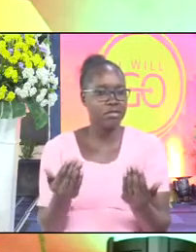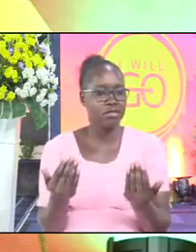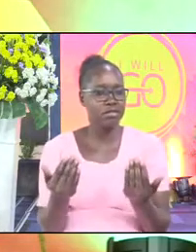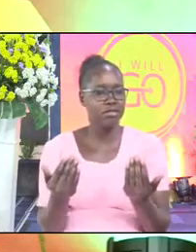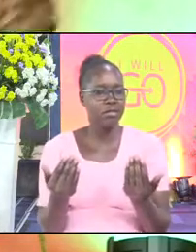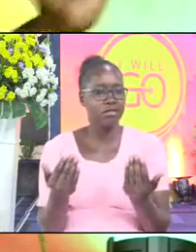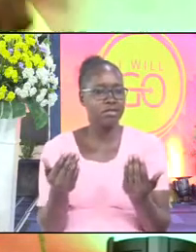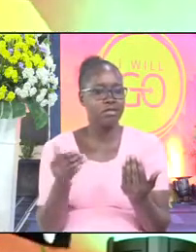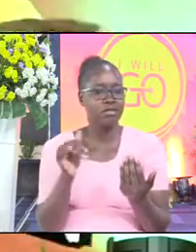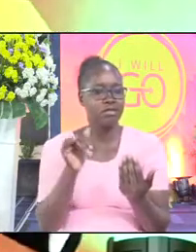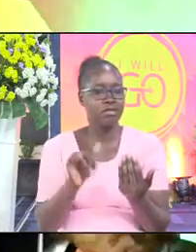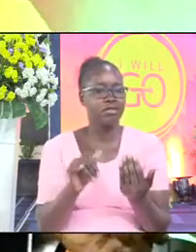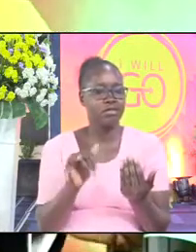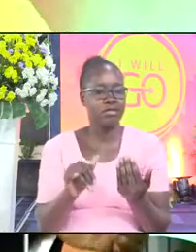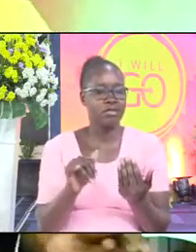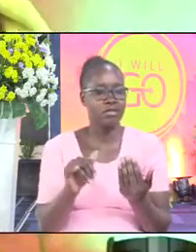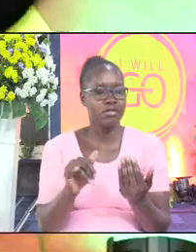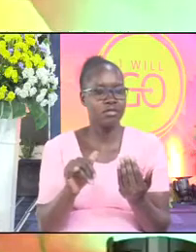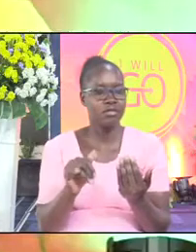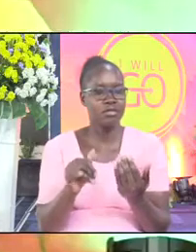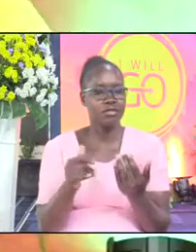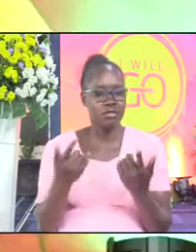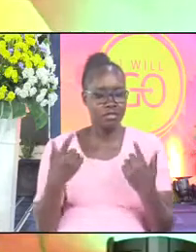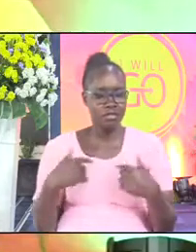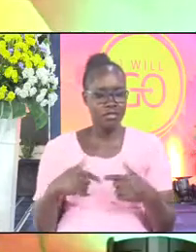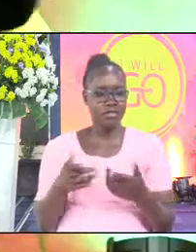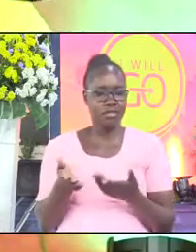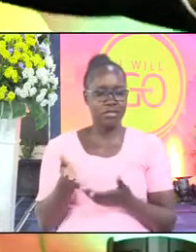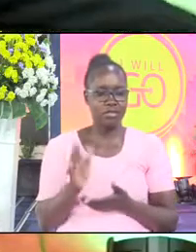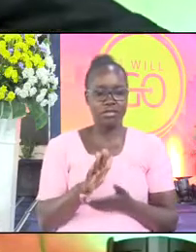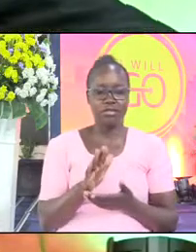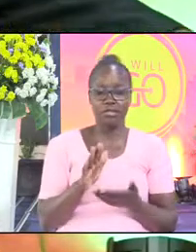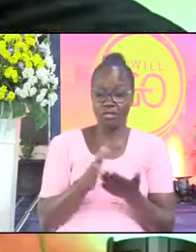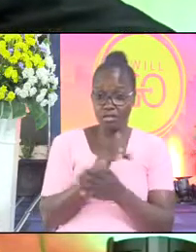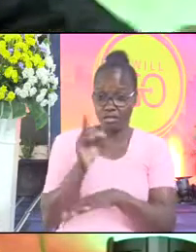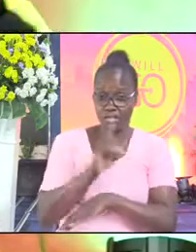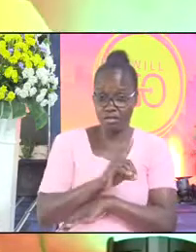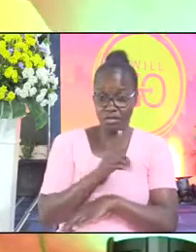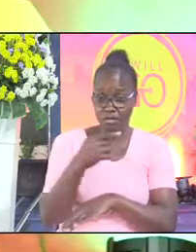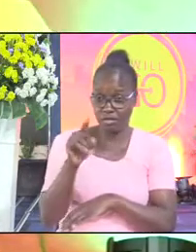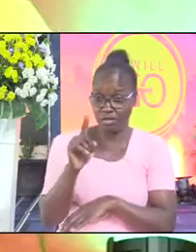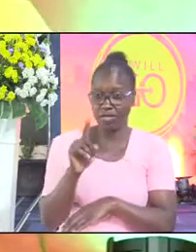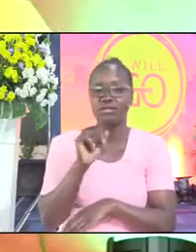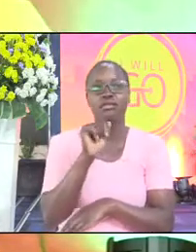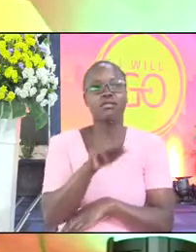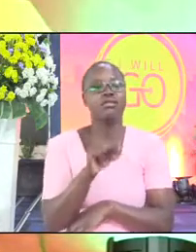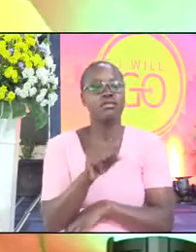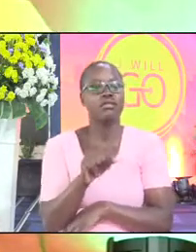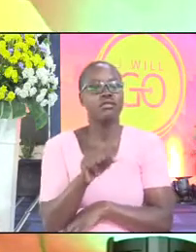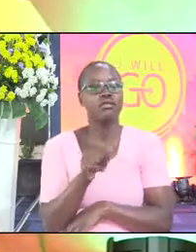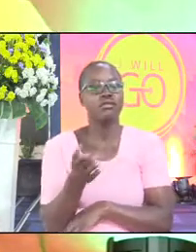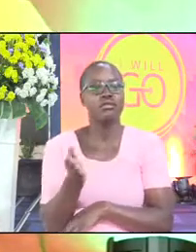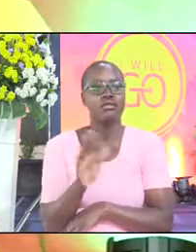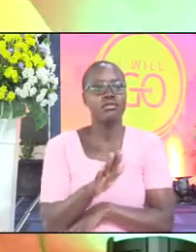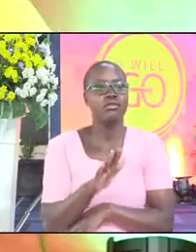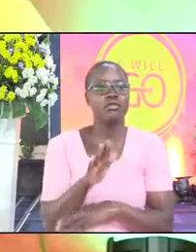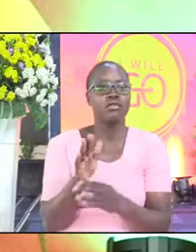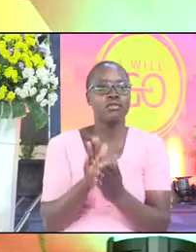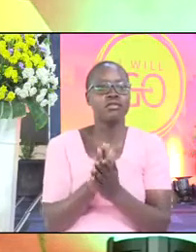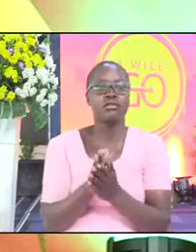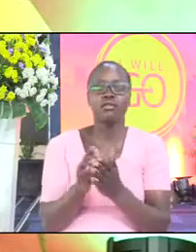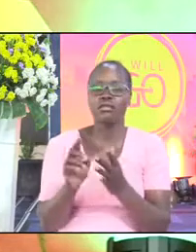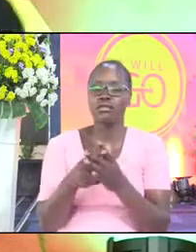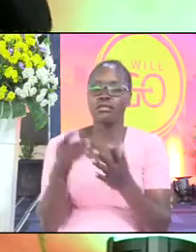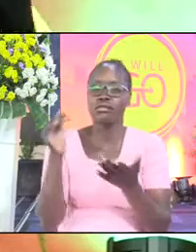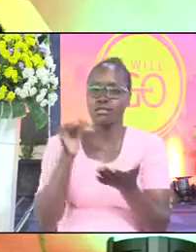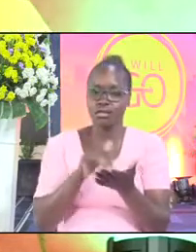that your dad used to wear, it will come back in style again. Isn't that right? Yes, it will come back in style